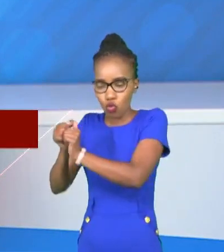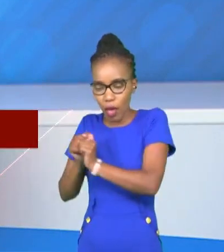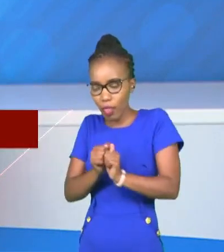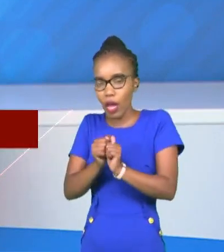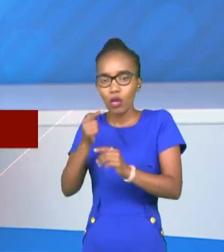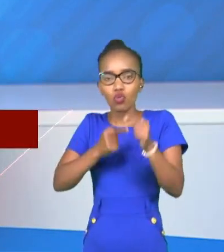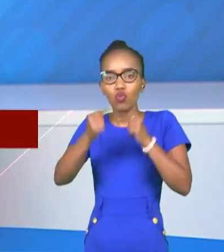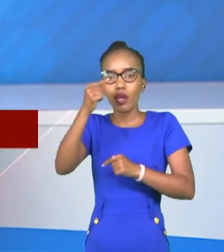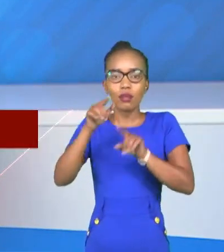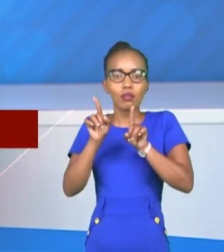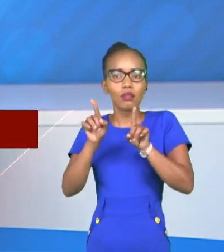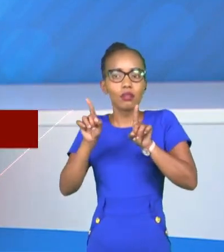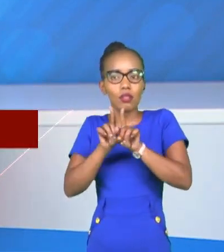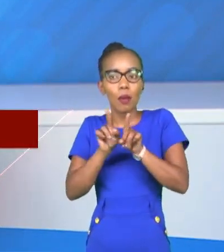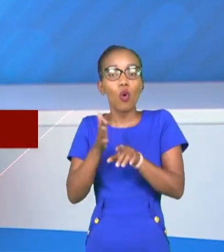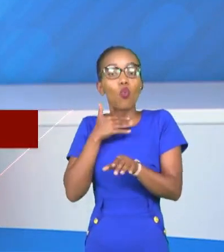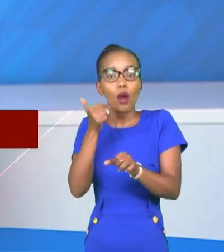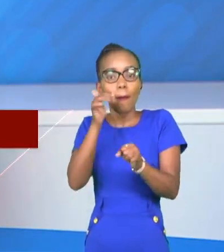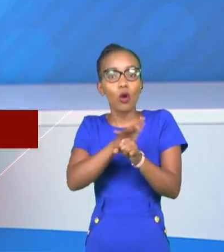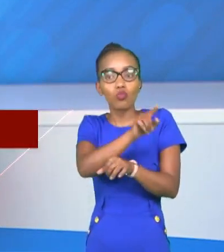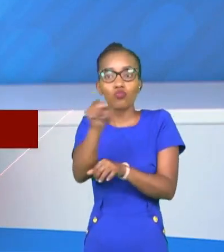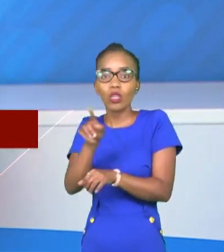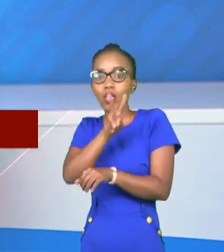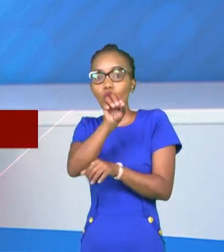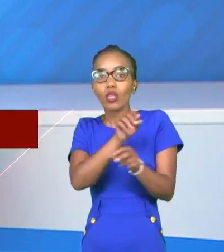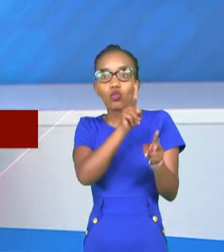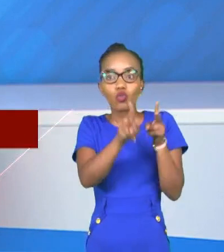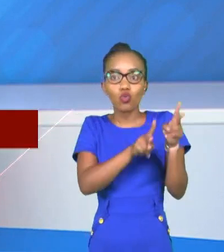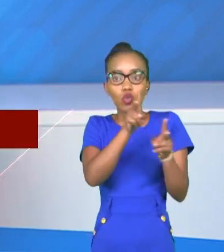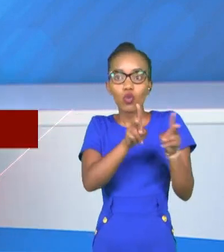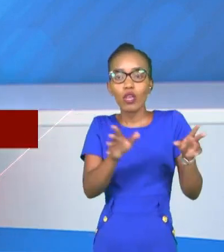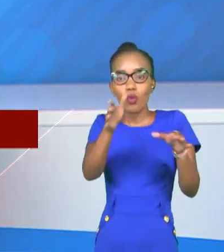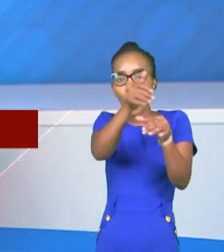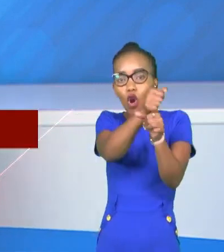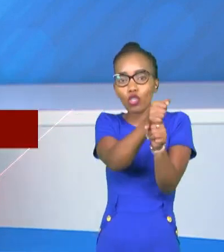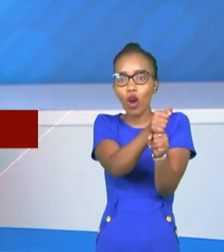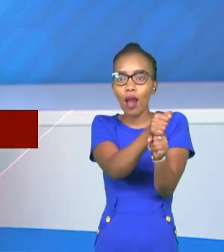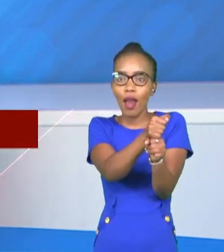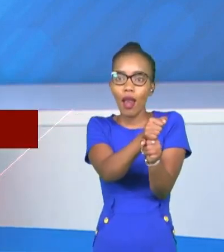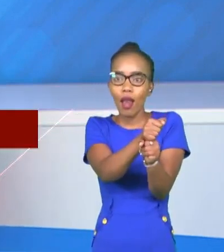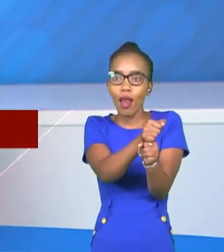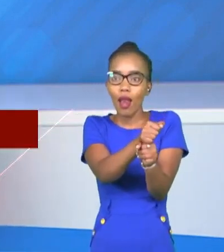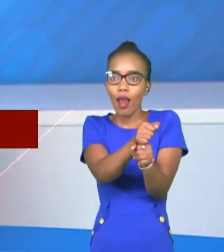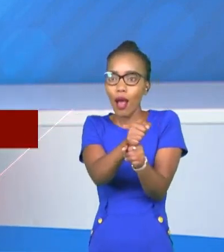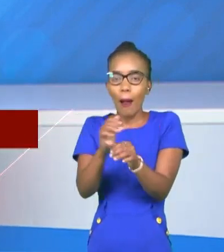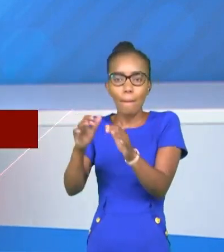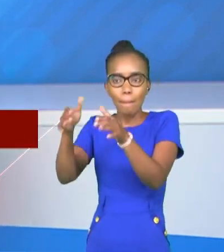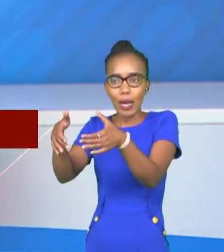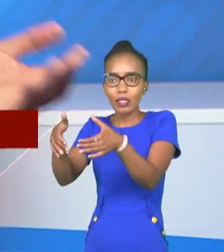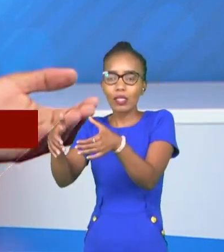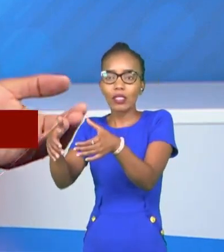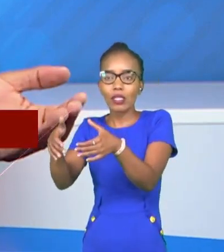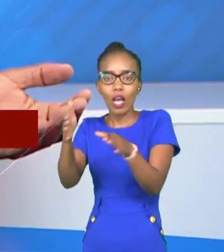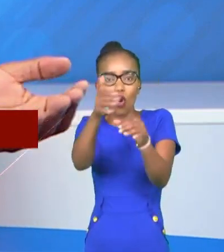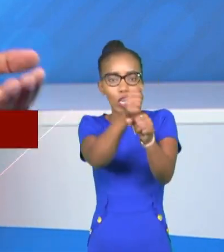And again, I want to assure you that coming 2022, it will be a coalition. no party. It's already a coalition. Already,